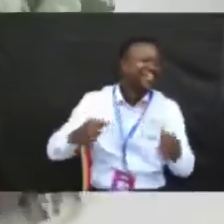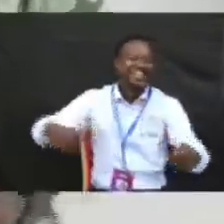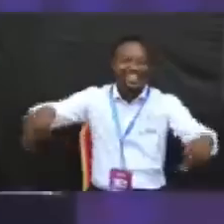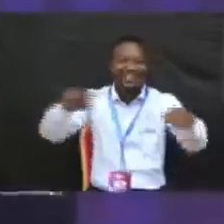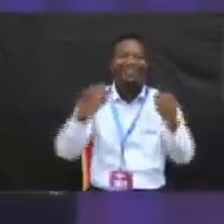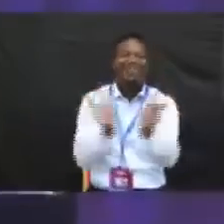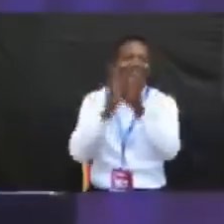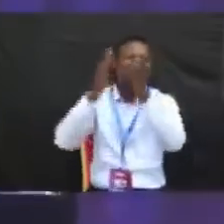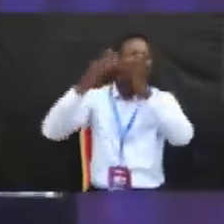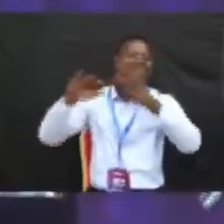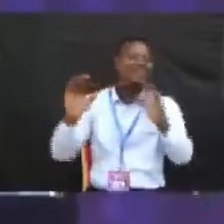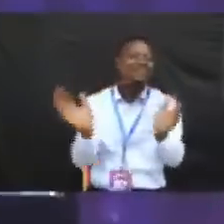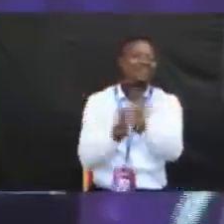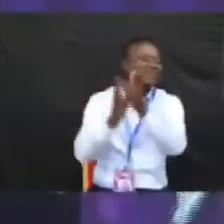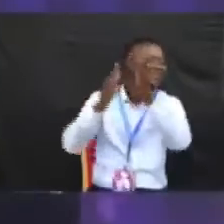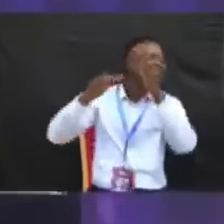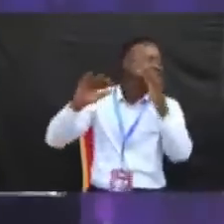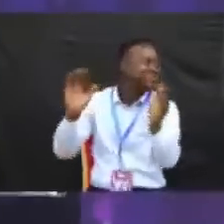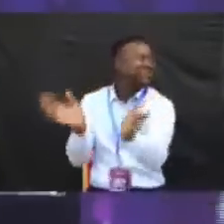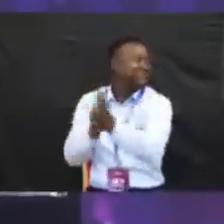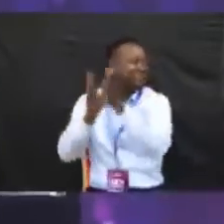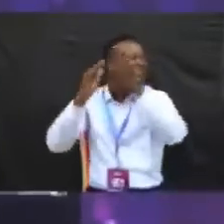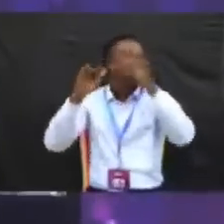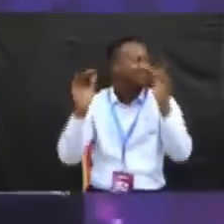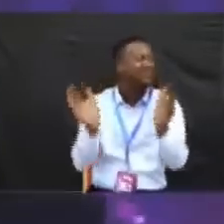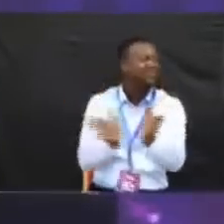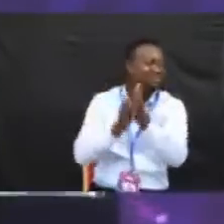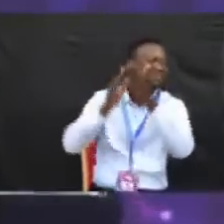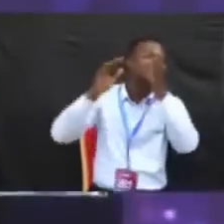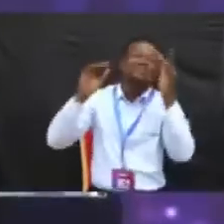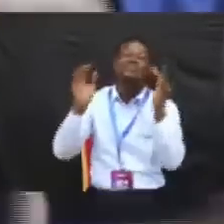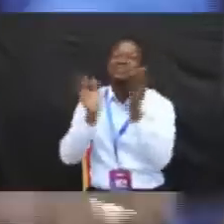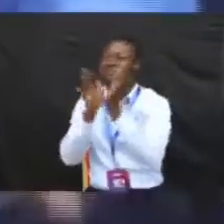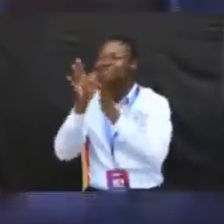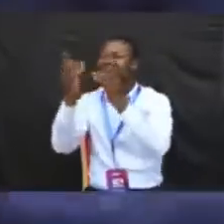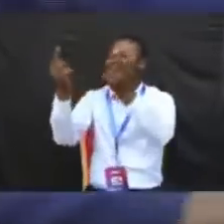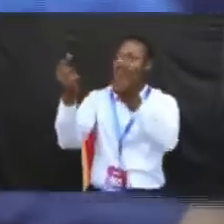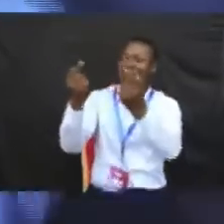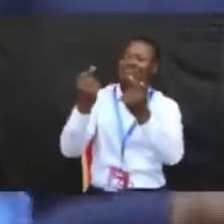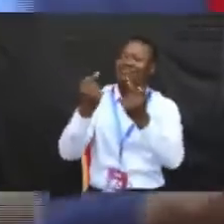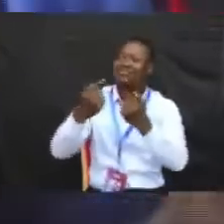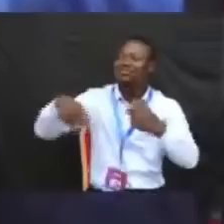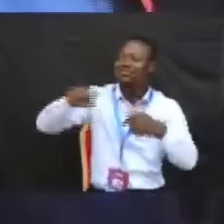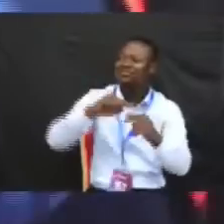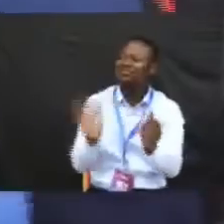Hallelujah. on your glorifus.